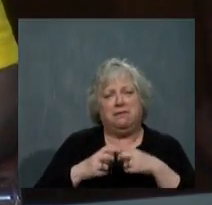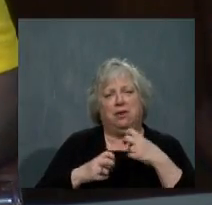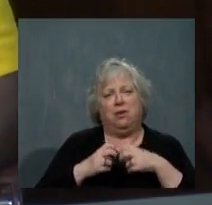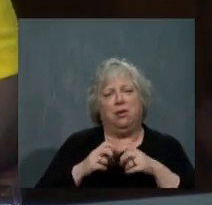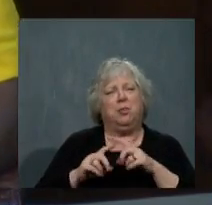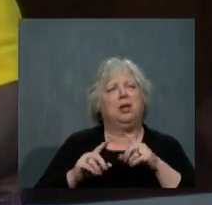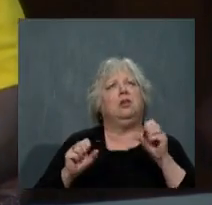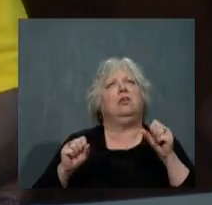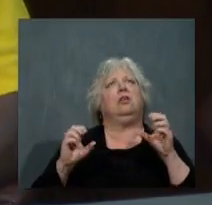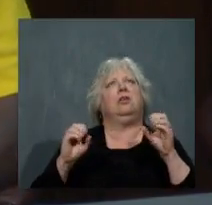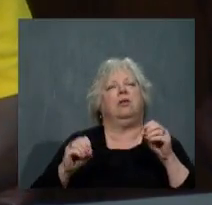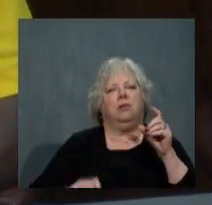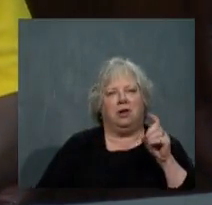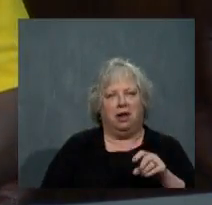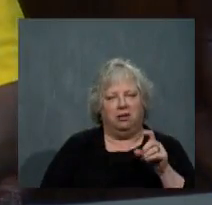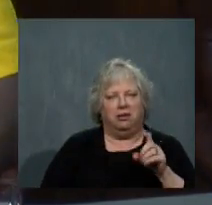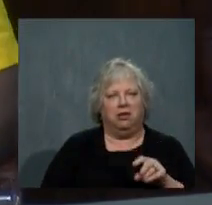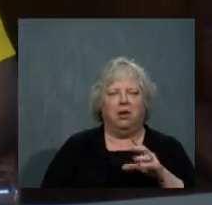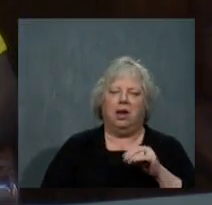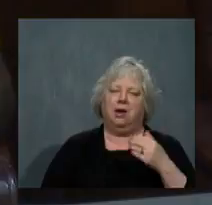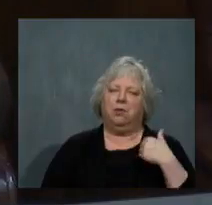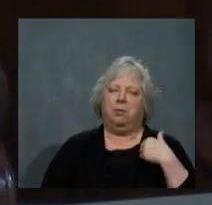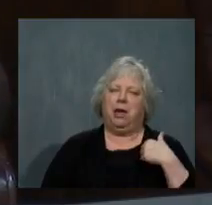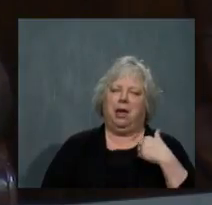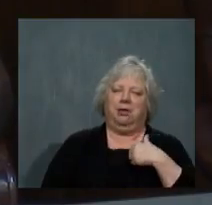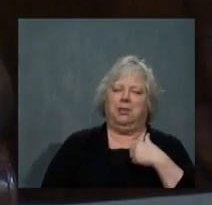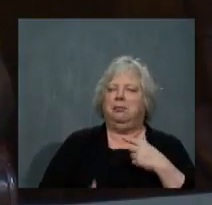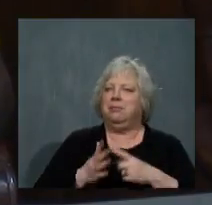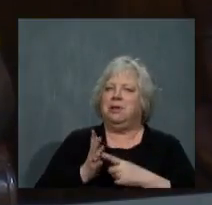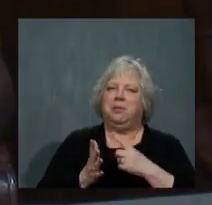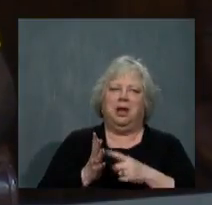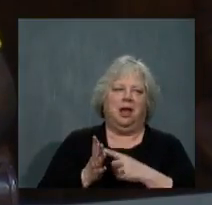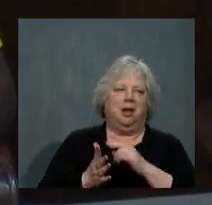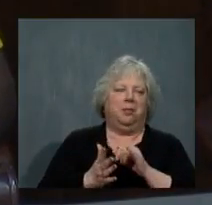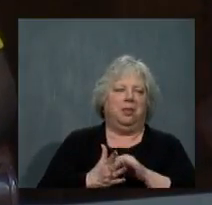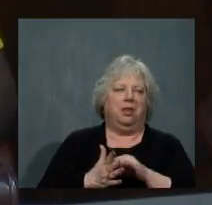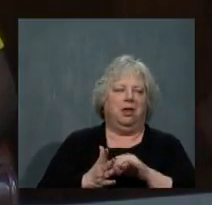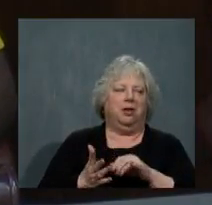very necessary, and it just reminds me that sometimes